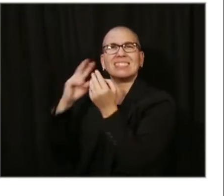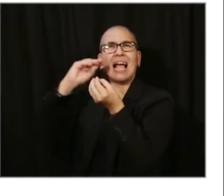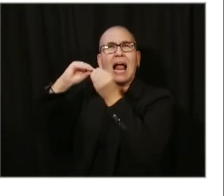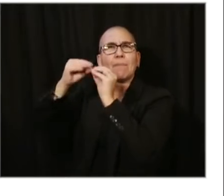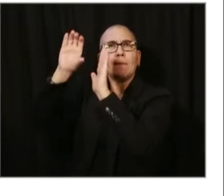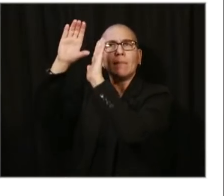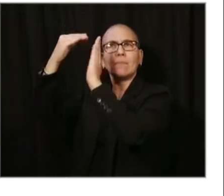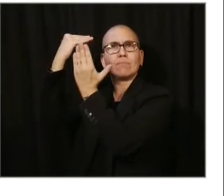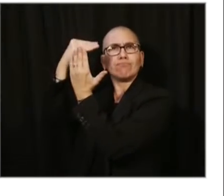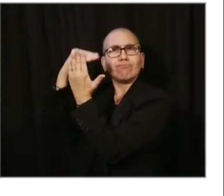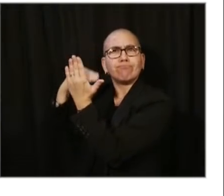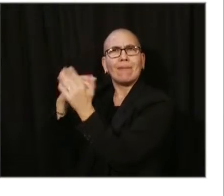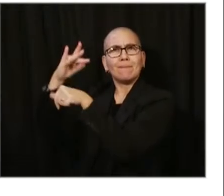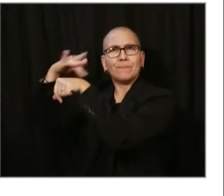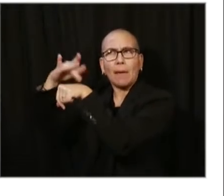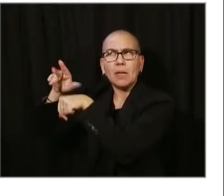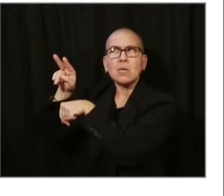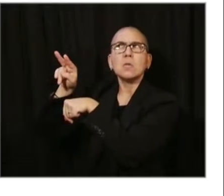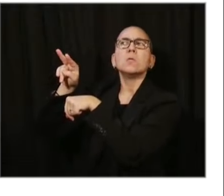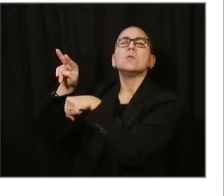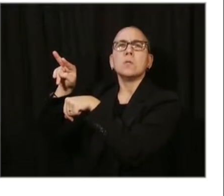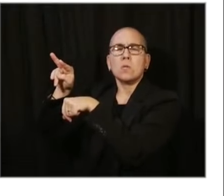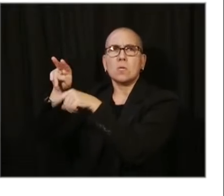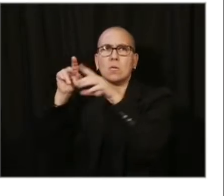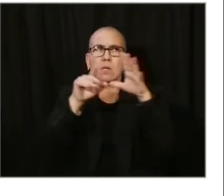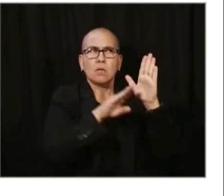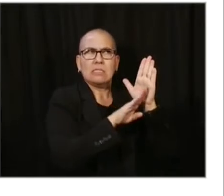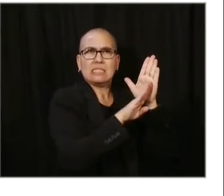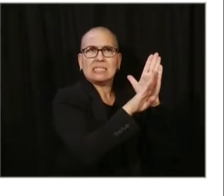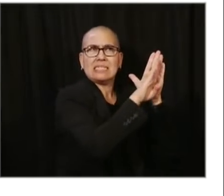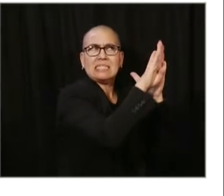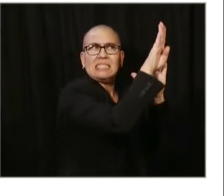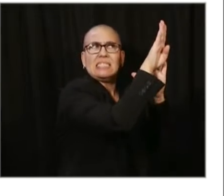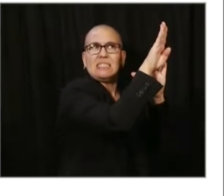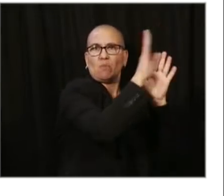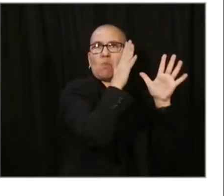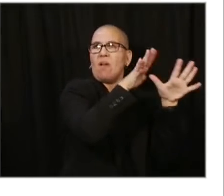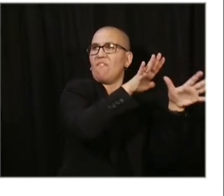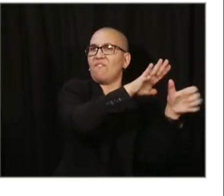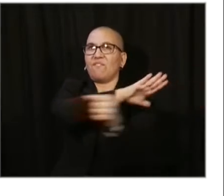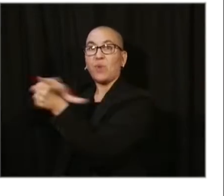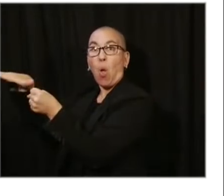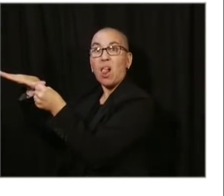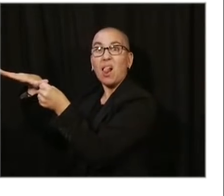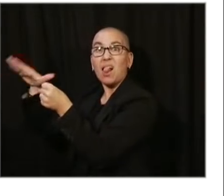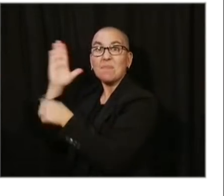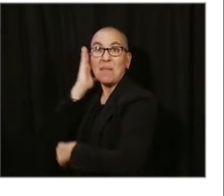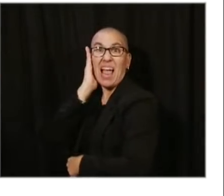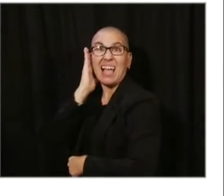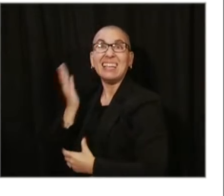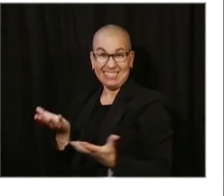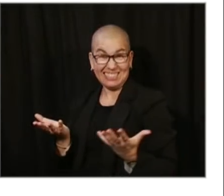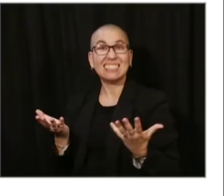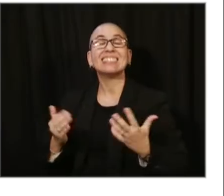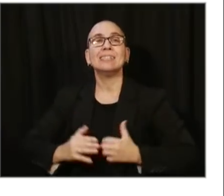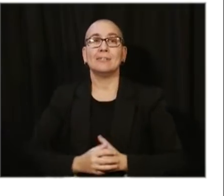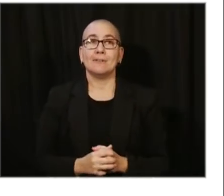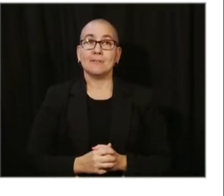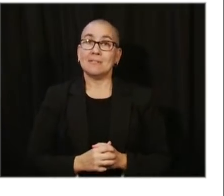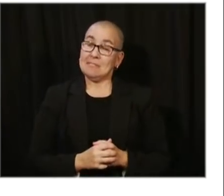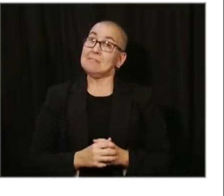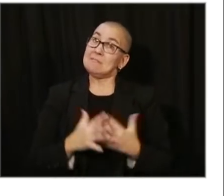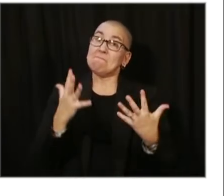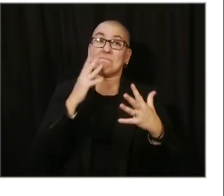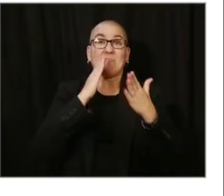exponential spread. We've been looking at cases 4 and 5, 6,000, positivity rates now average